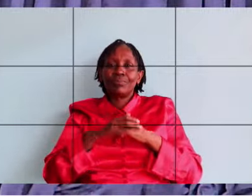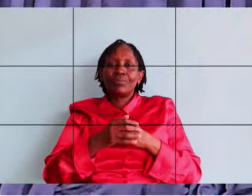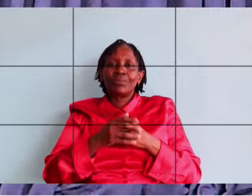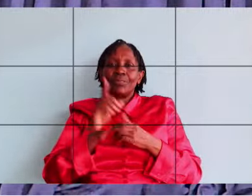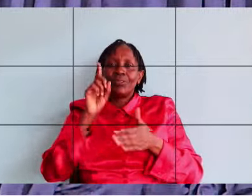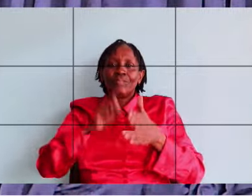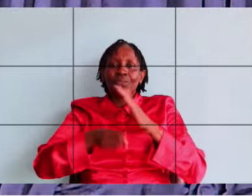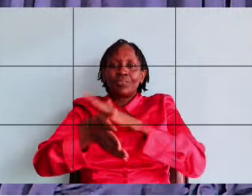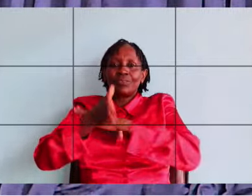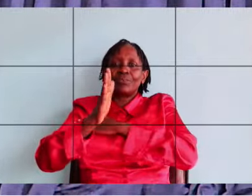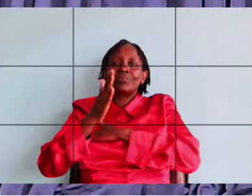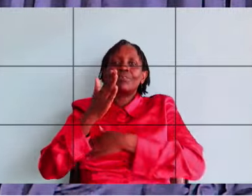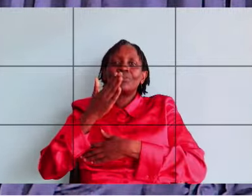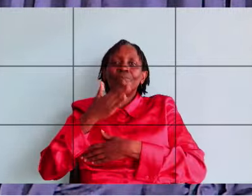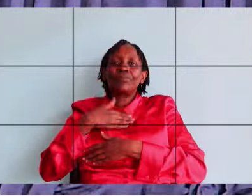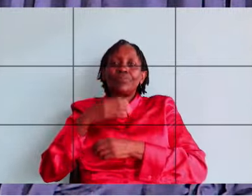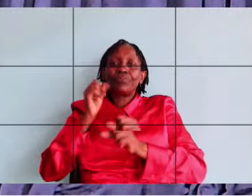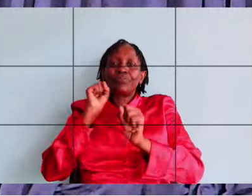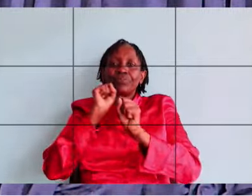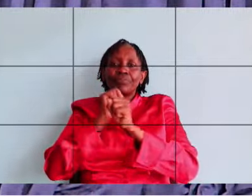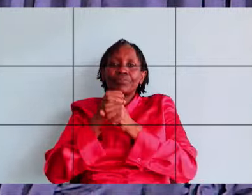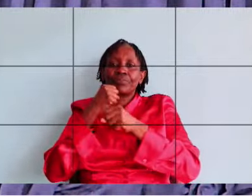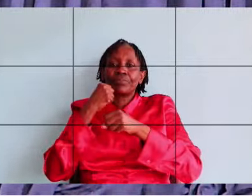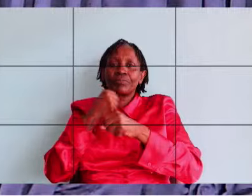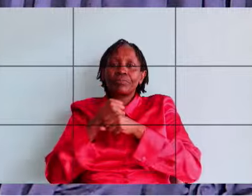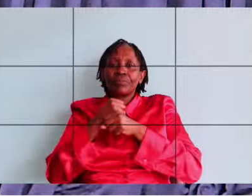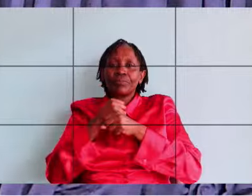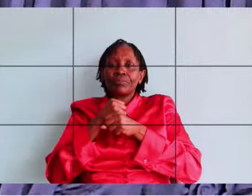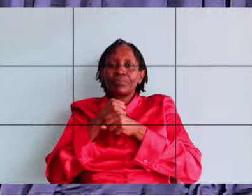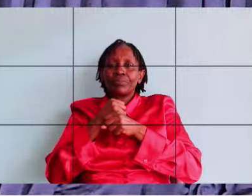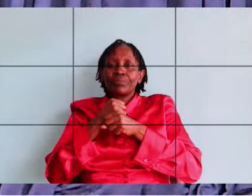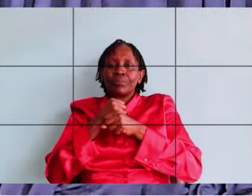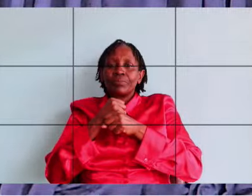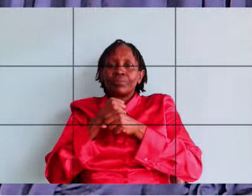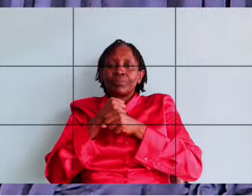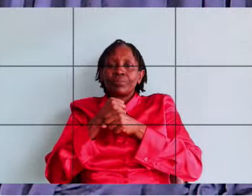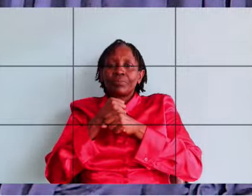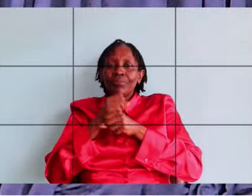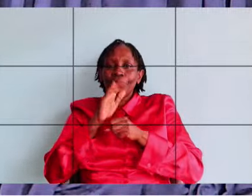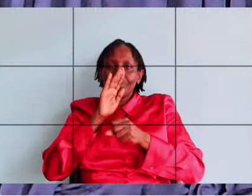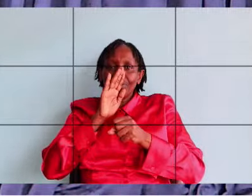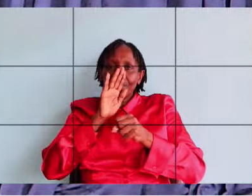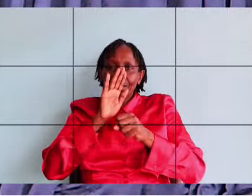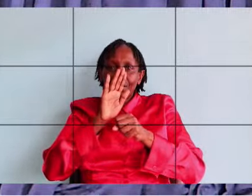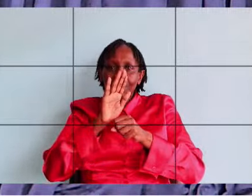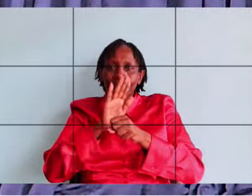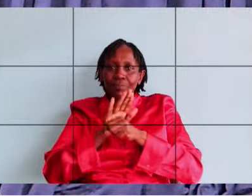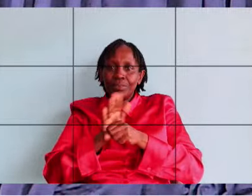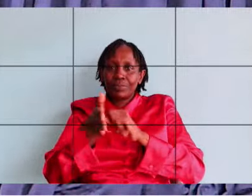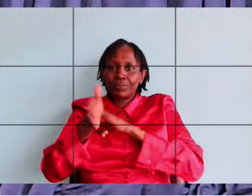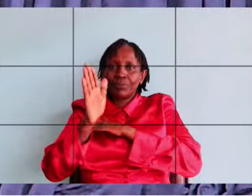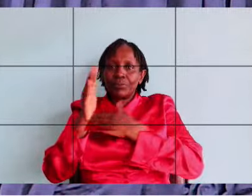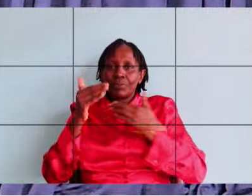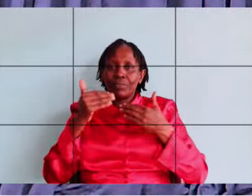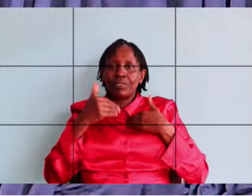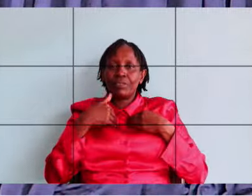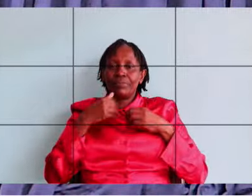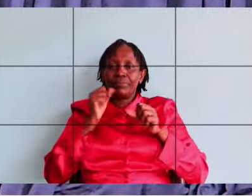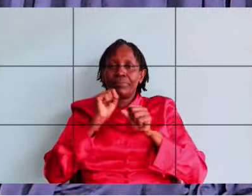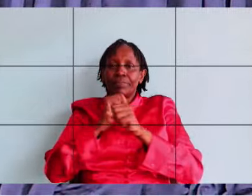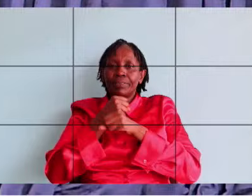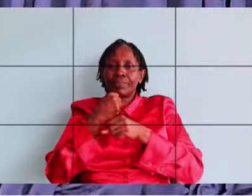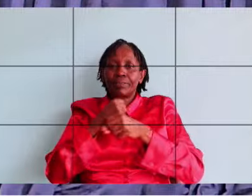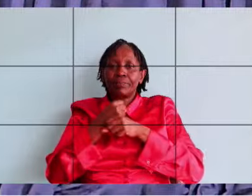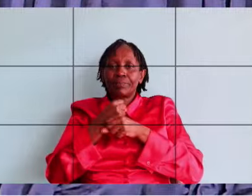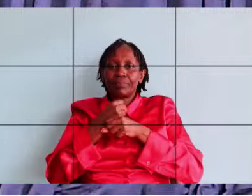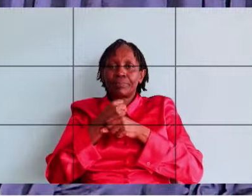do locally and globally, so that we can actually receive the promise that he has made? And then